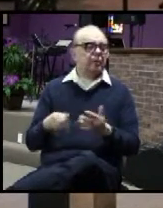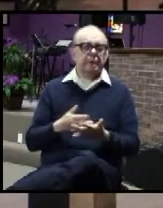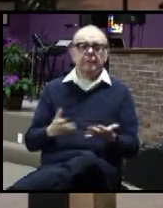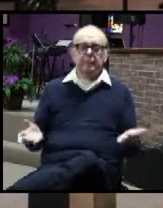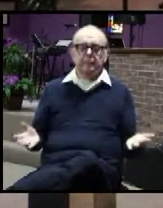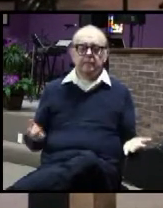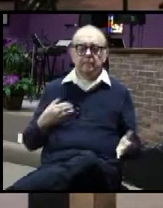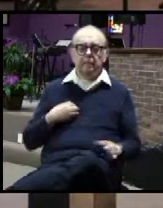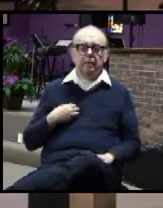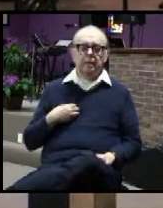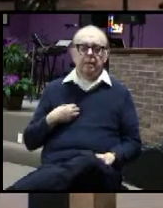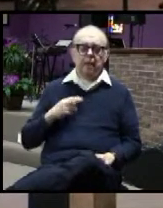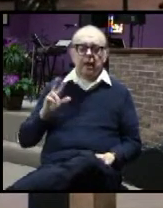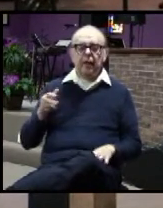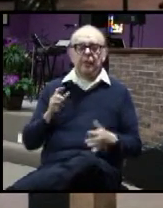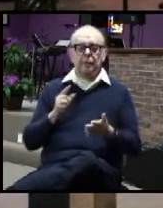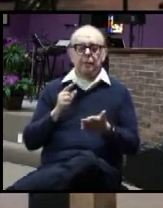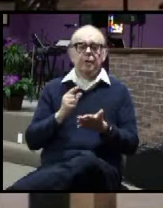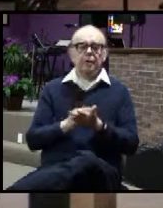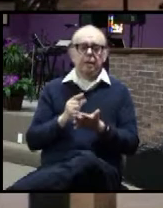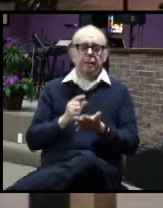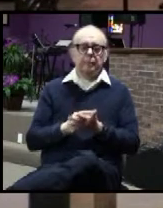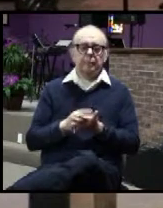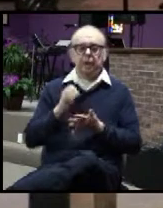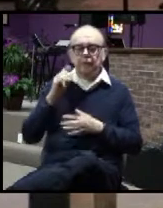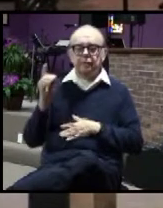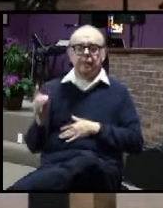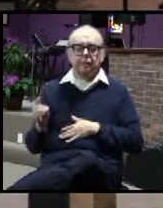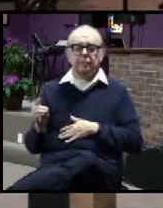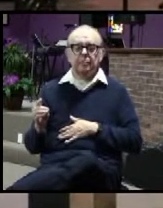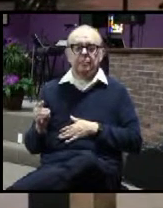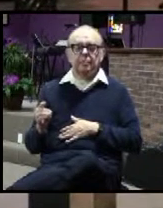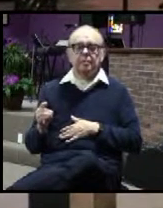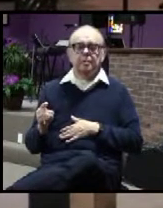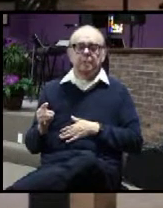He only had a third grade education,